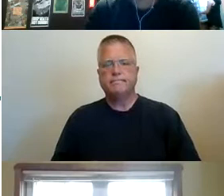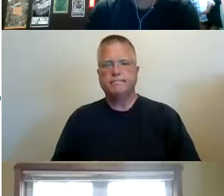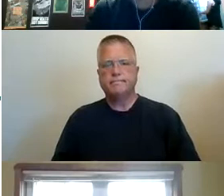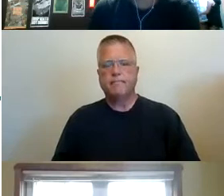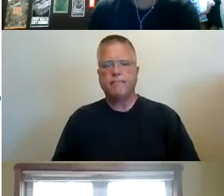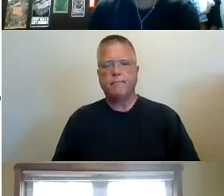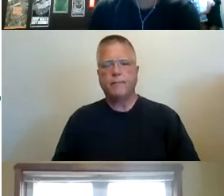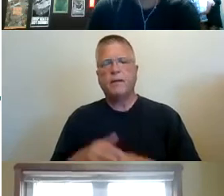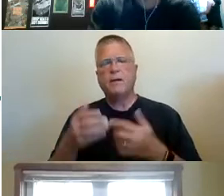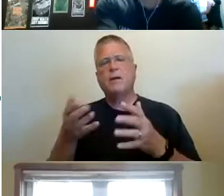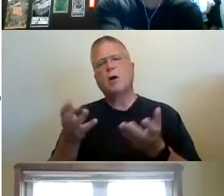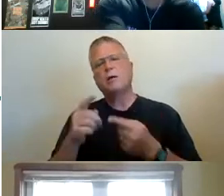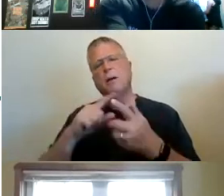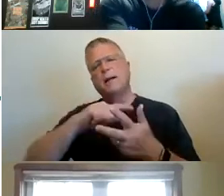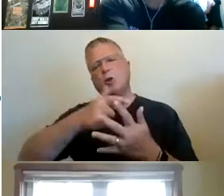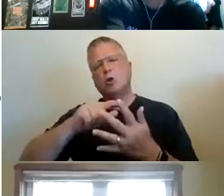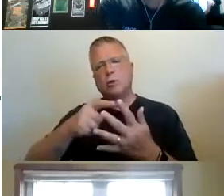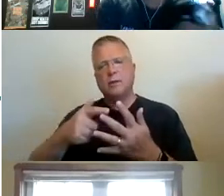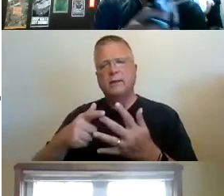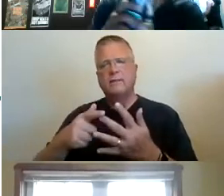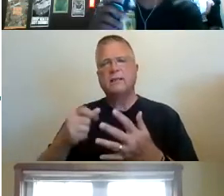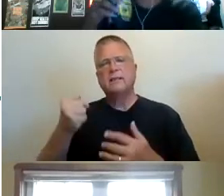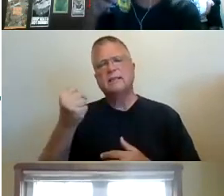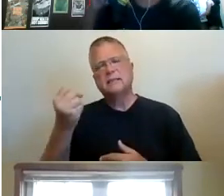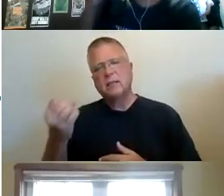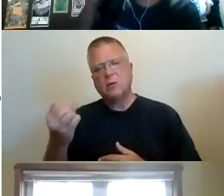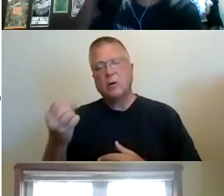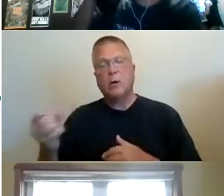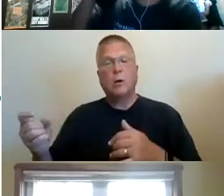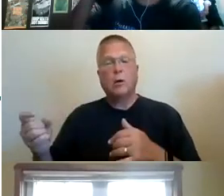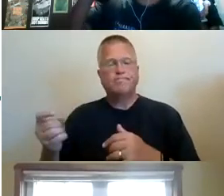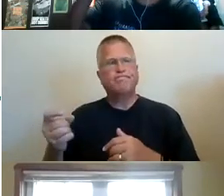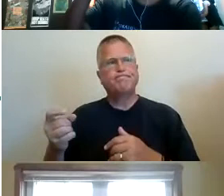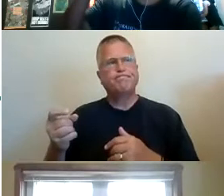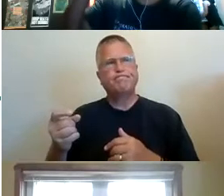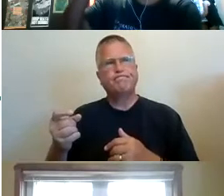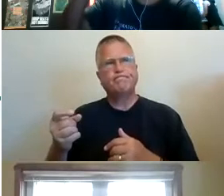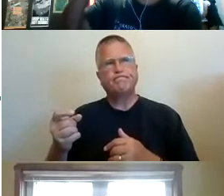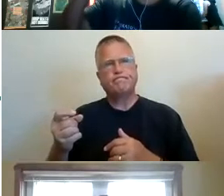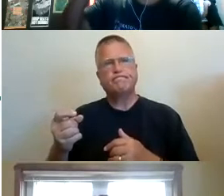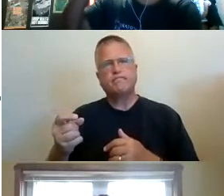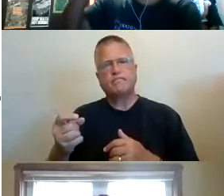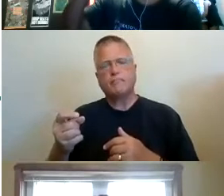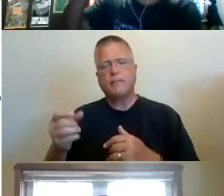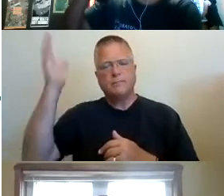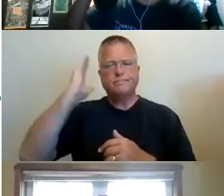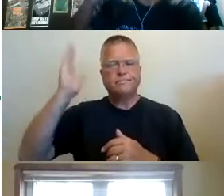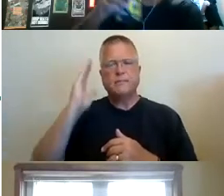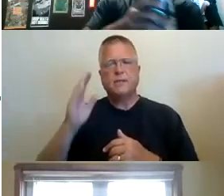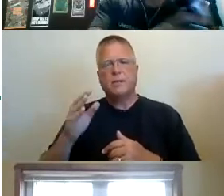So talked about the alternatives. So when we first came to you last